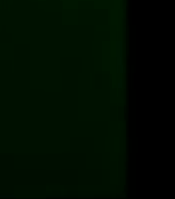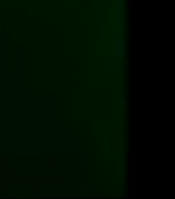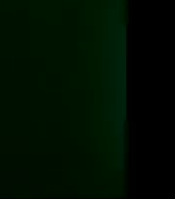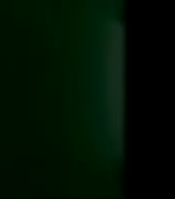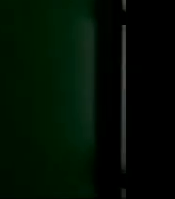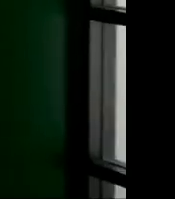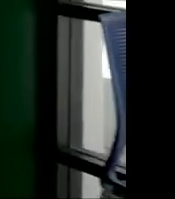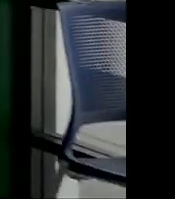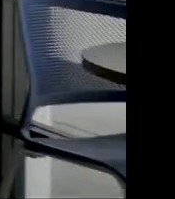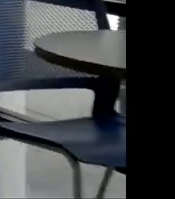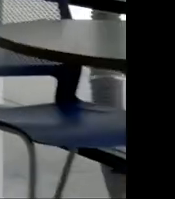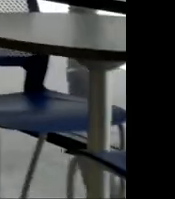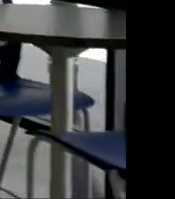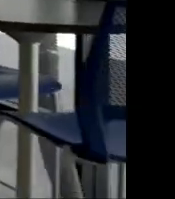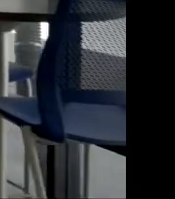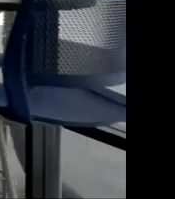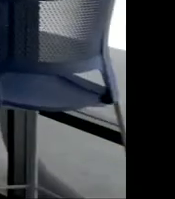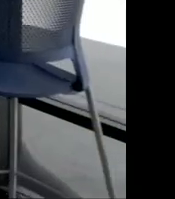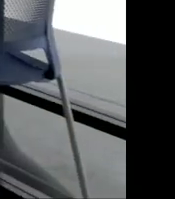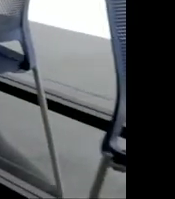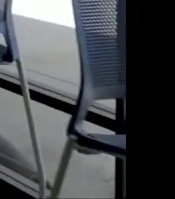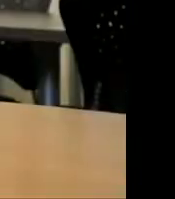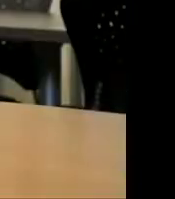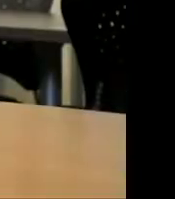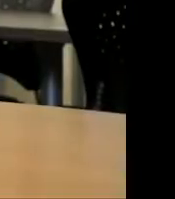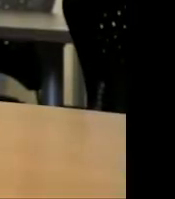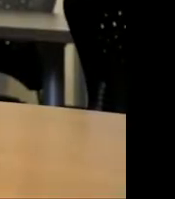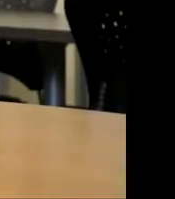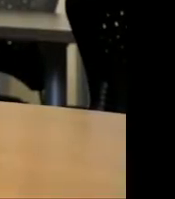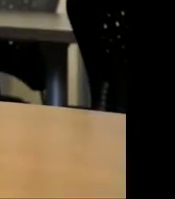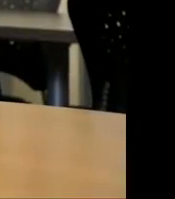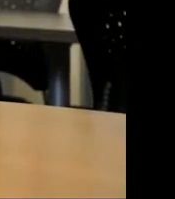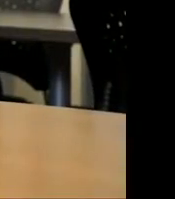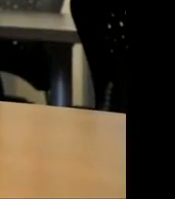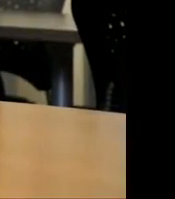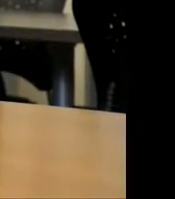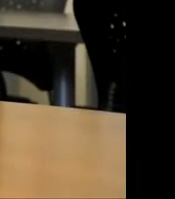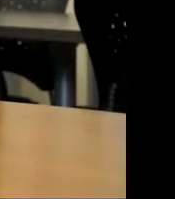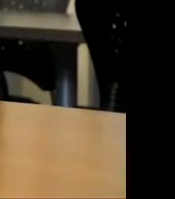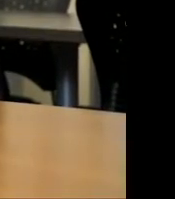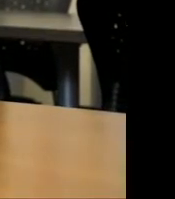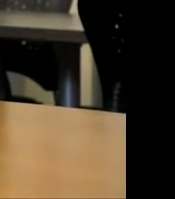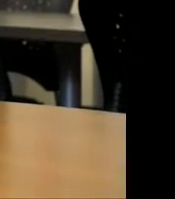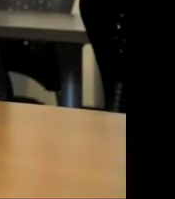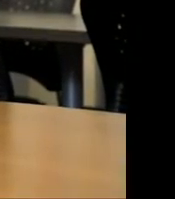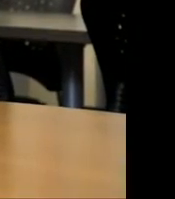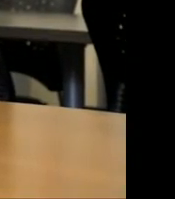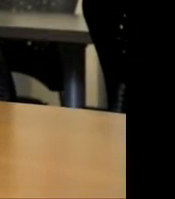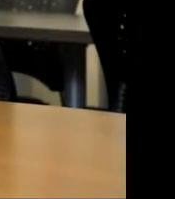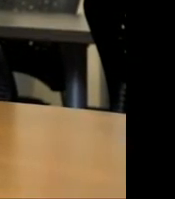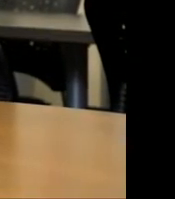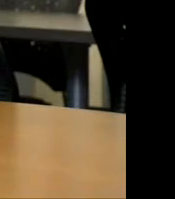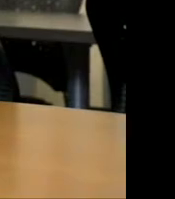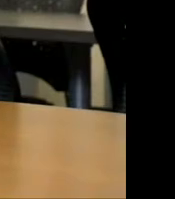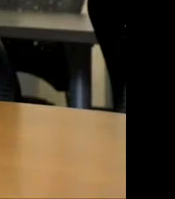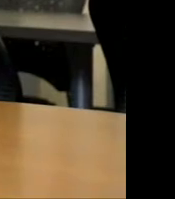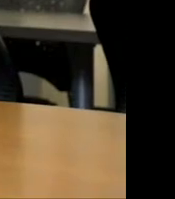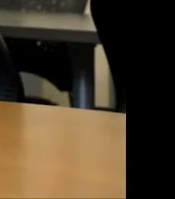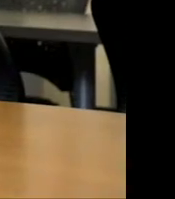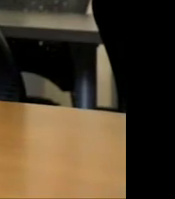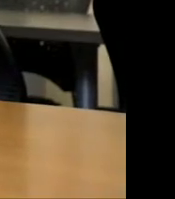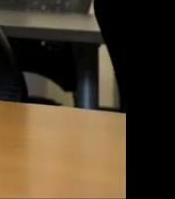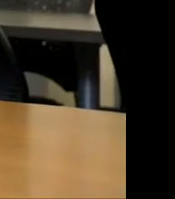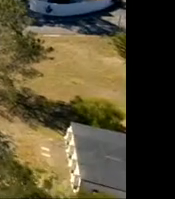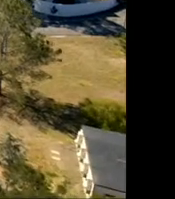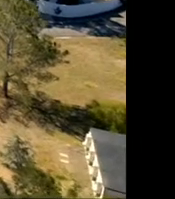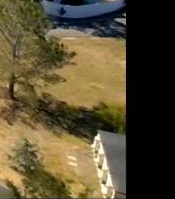wanted didn't seem to work out. Low test scores and a very picky college list left me with little to no options. I opted to not even apply and choose the option